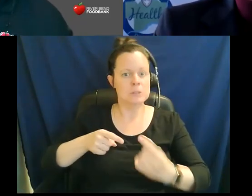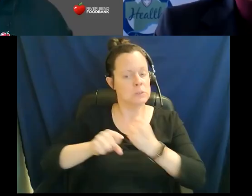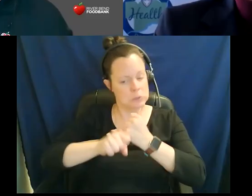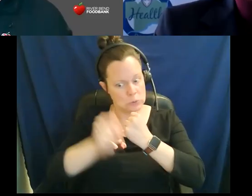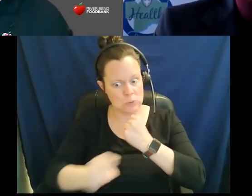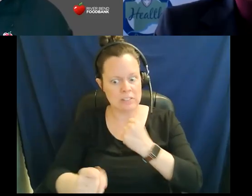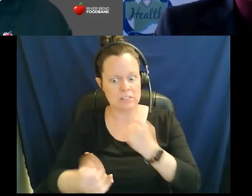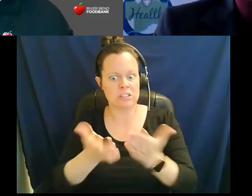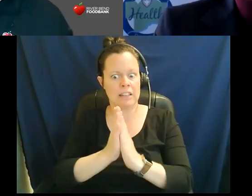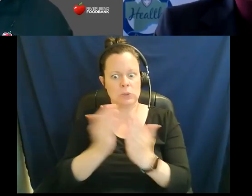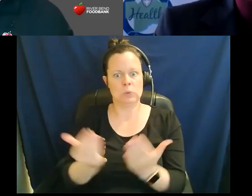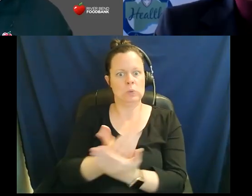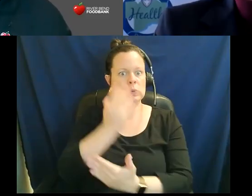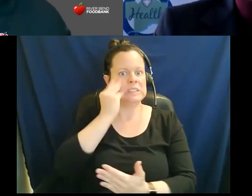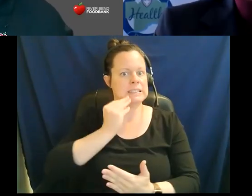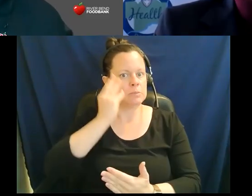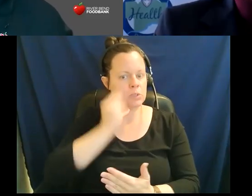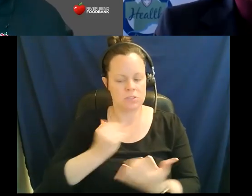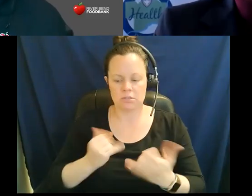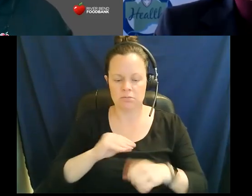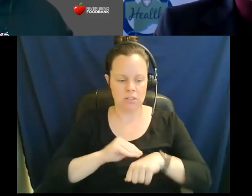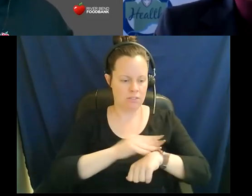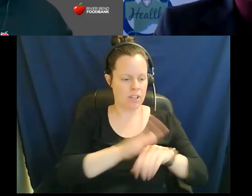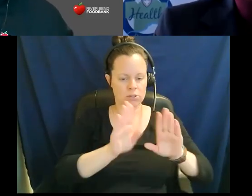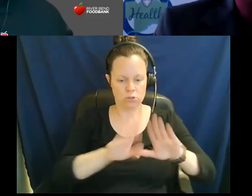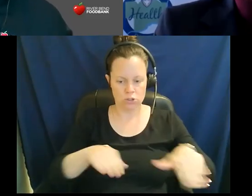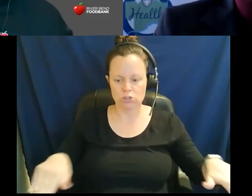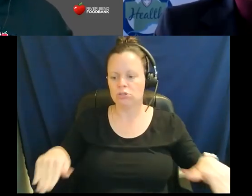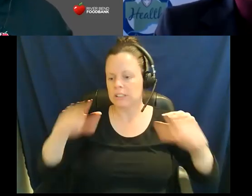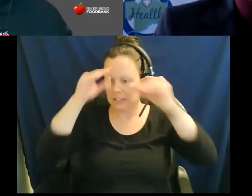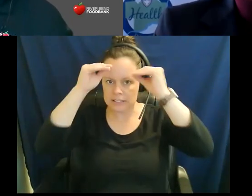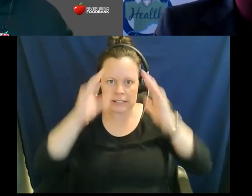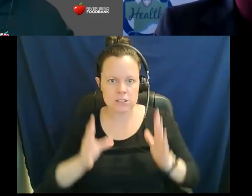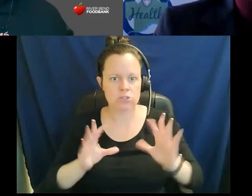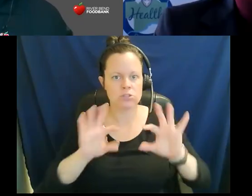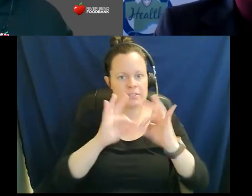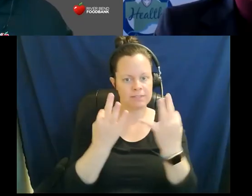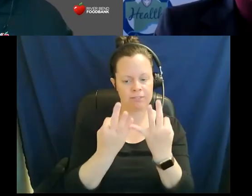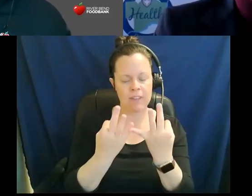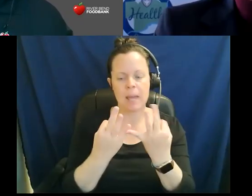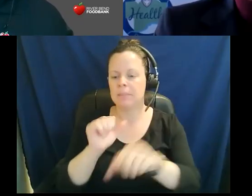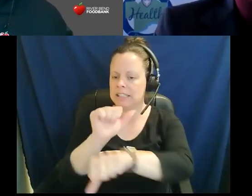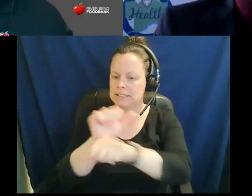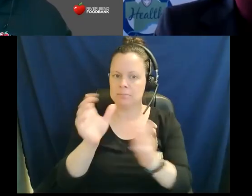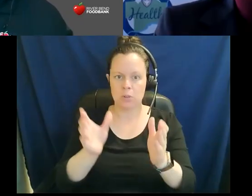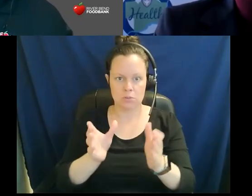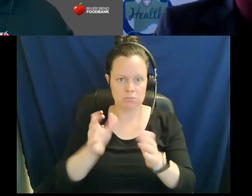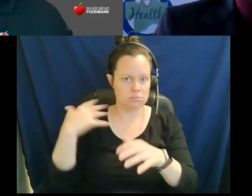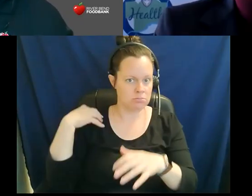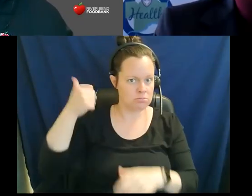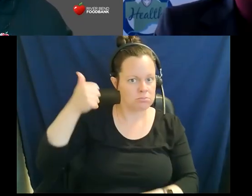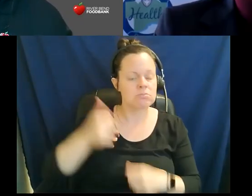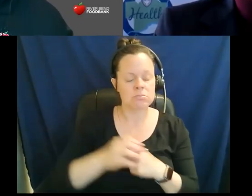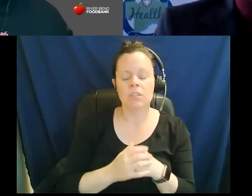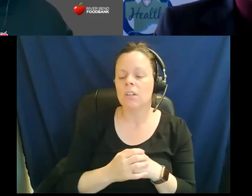done. This has affected our children, educators, families, and employers. We know the